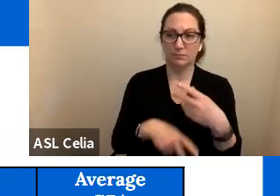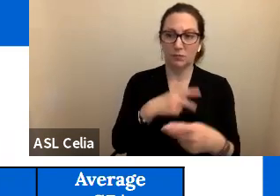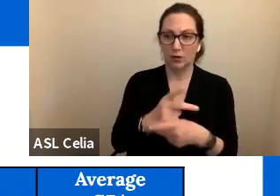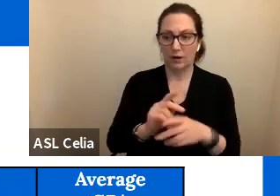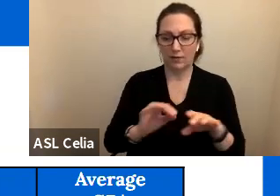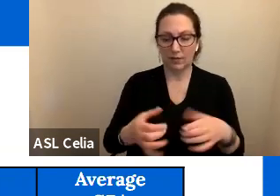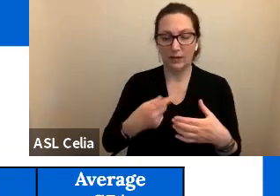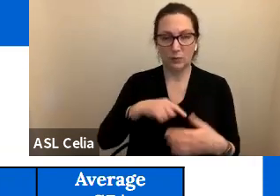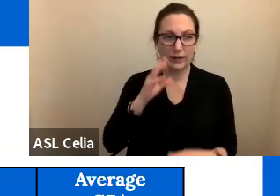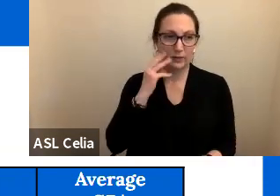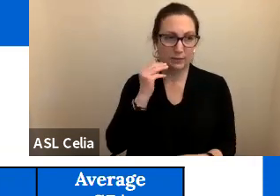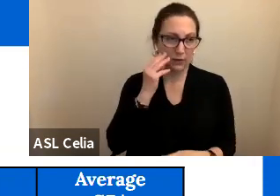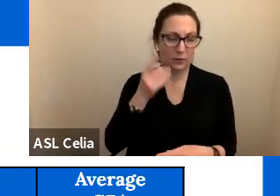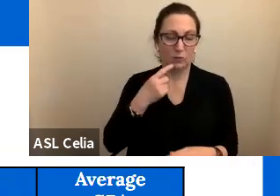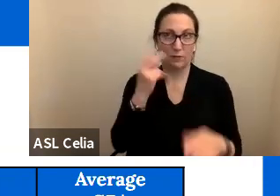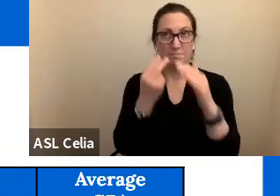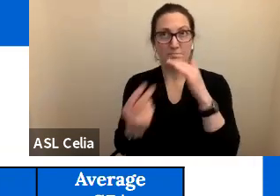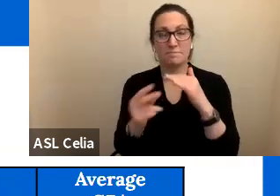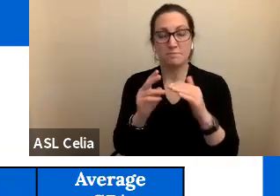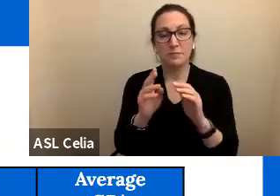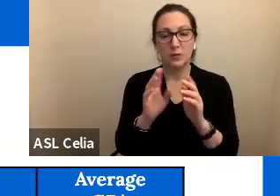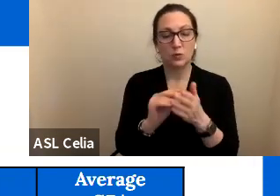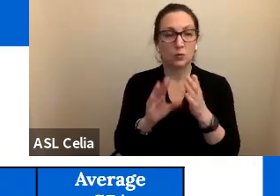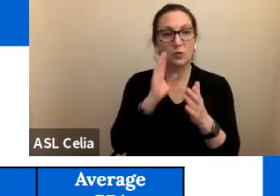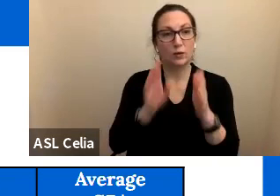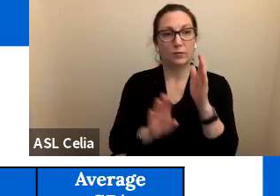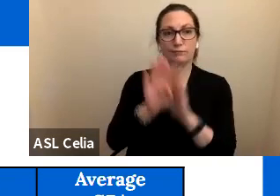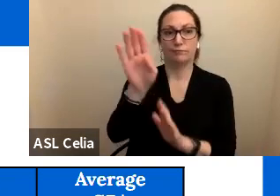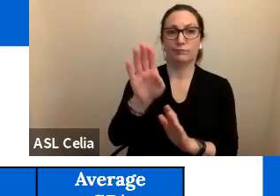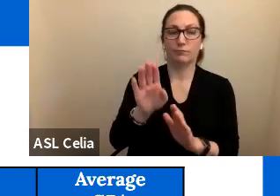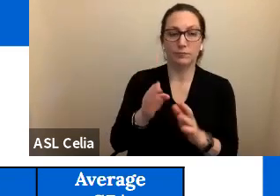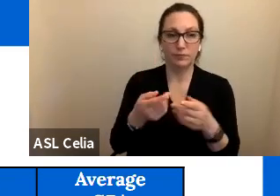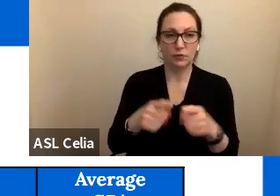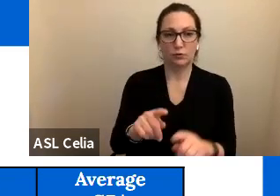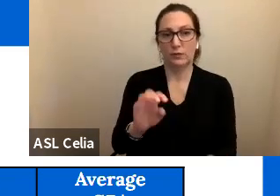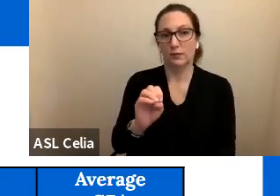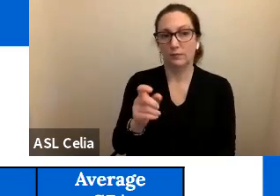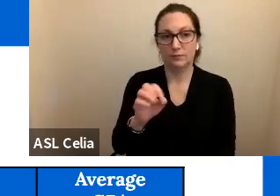will thrive with the grades that they have.